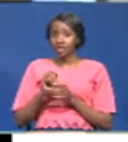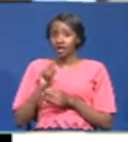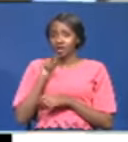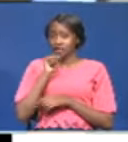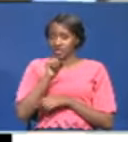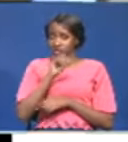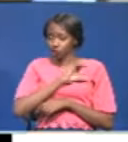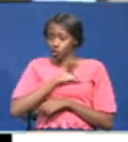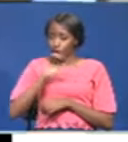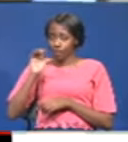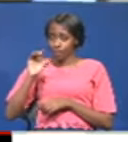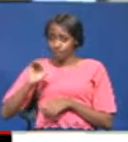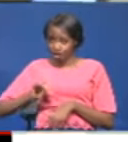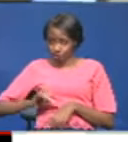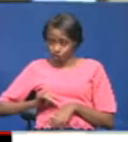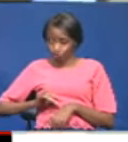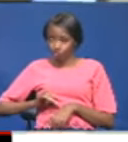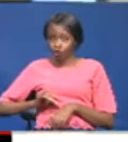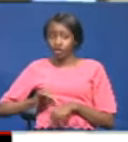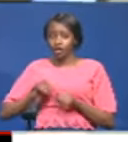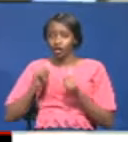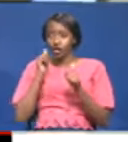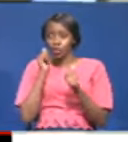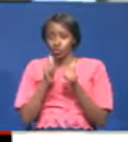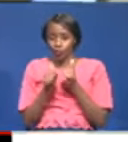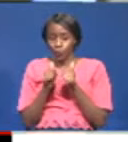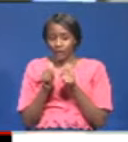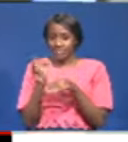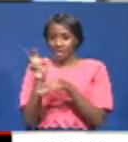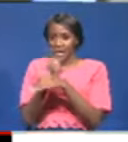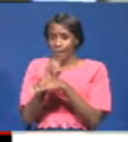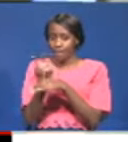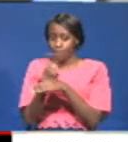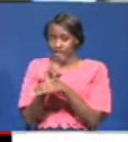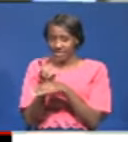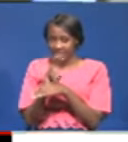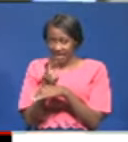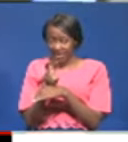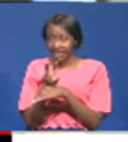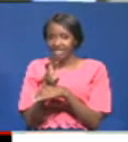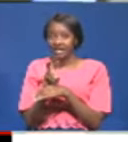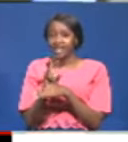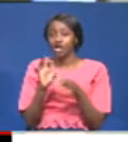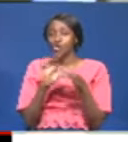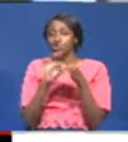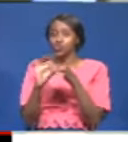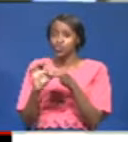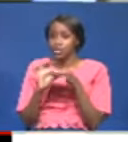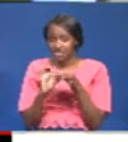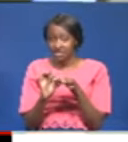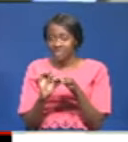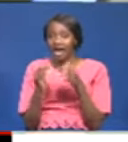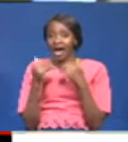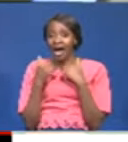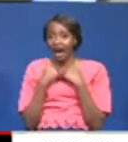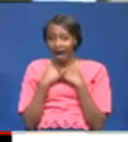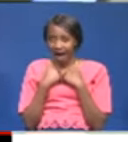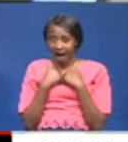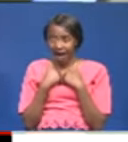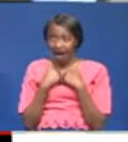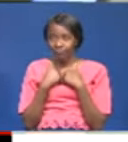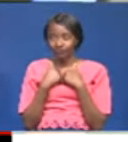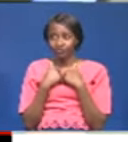social media monitoring unit. It's called MMU, or so we call it. It's a 12-man